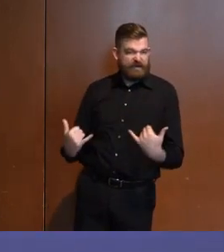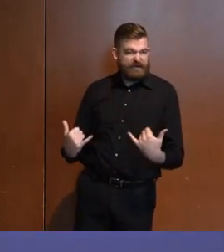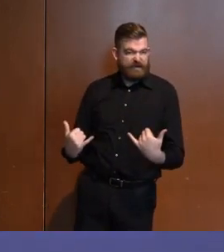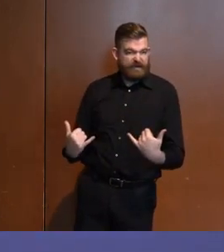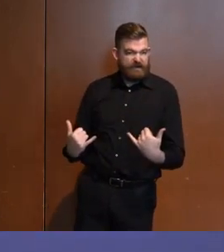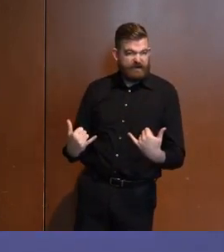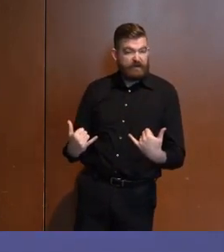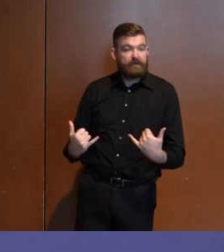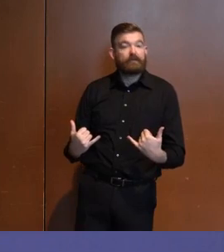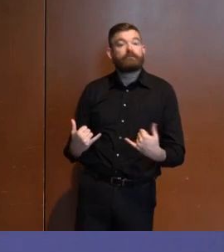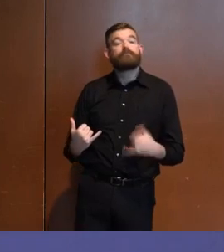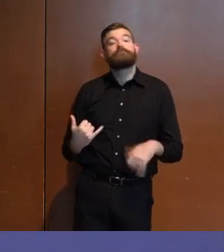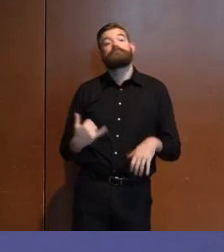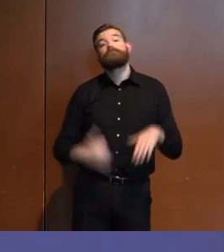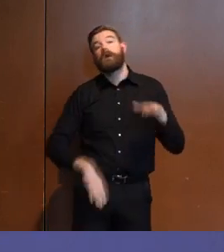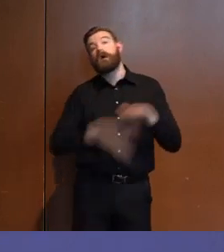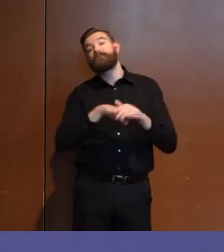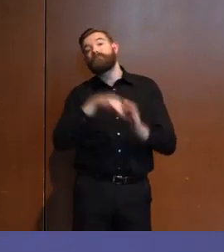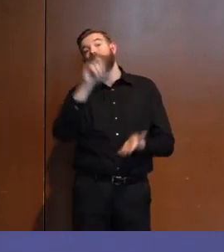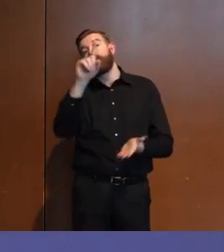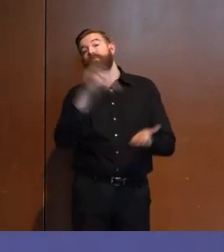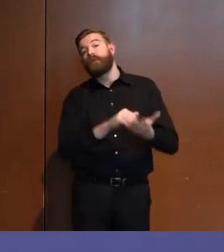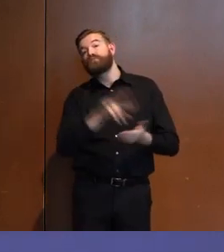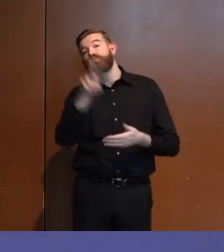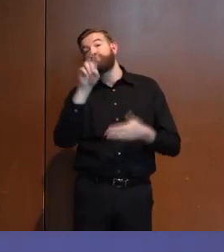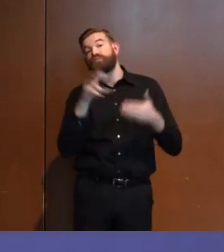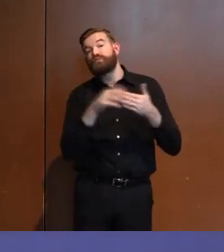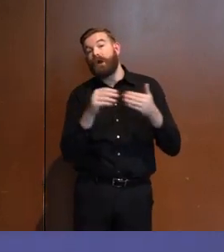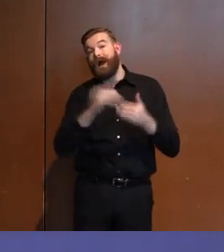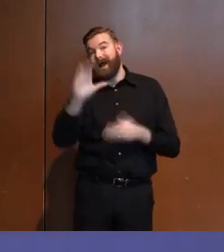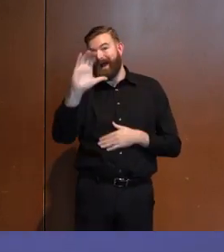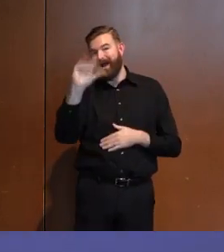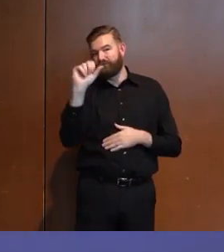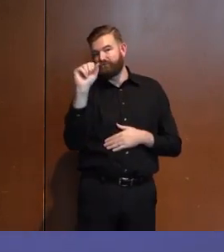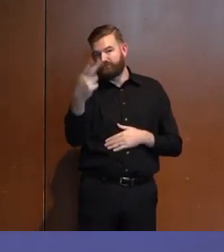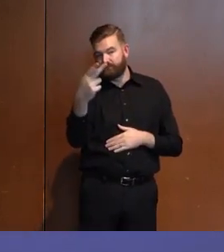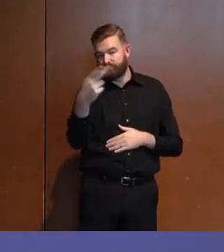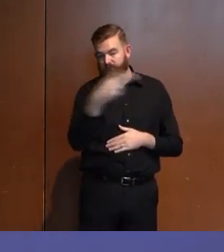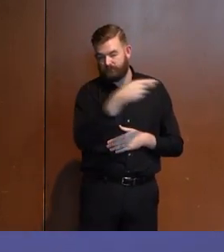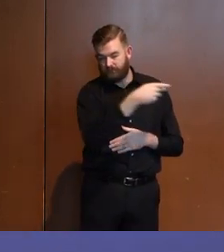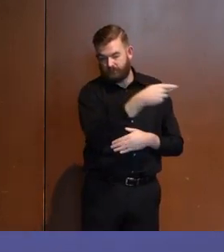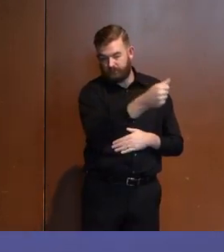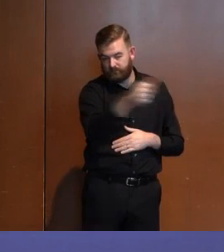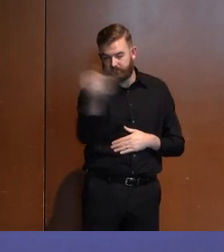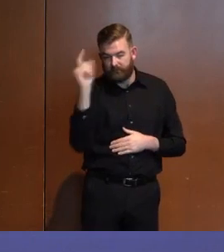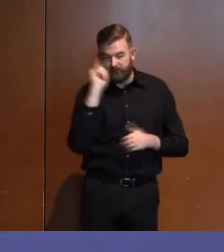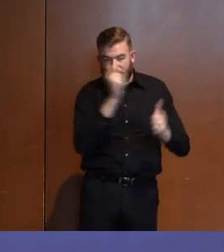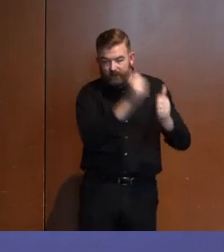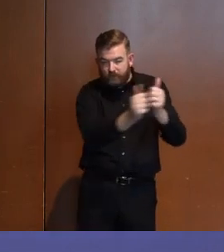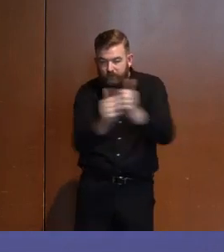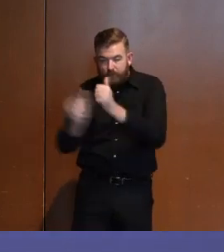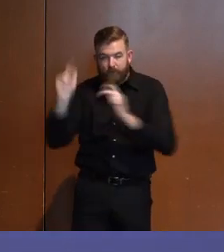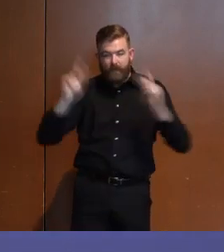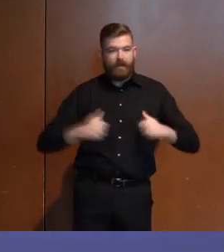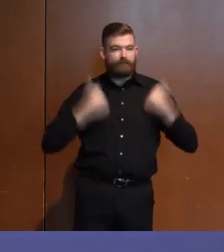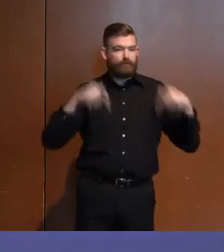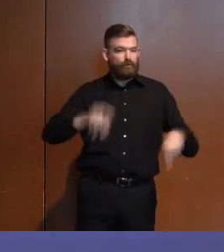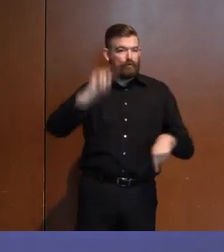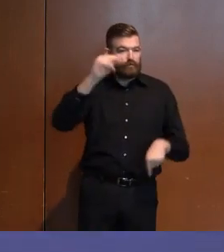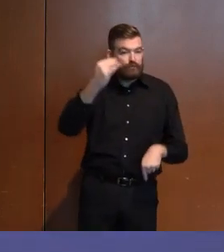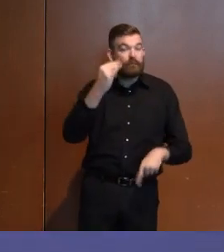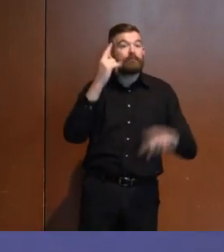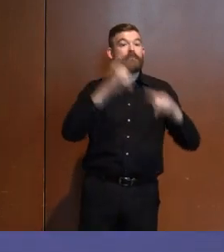everyday New Jerseyans and $500 per child. That is direct to individuals. Extension of unemployment benefits